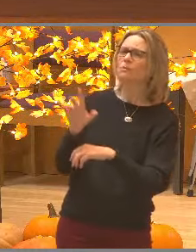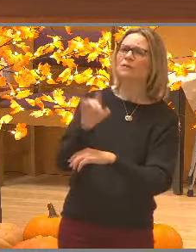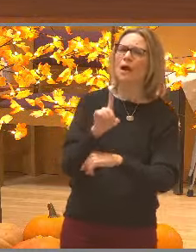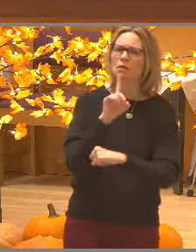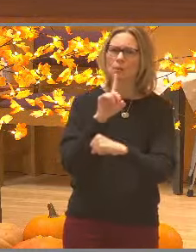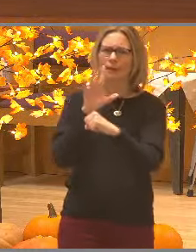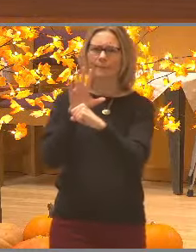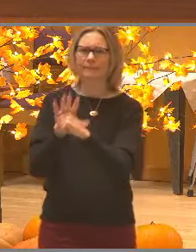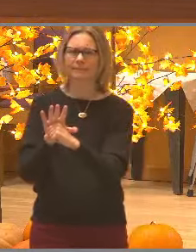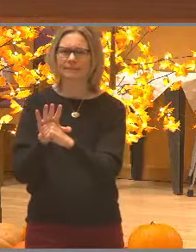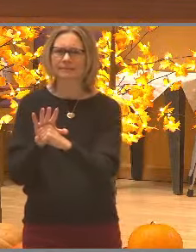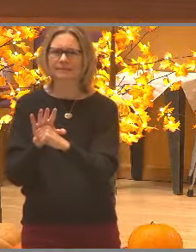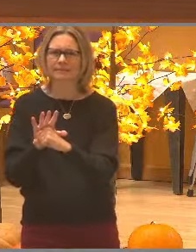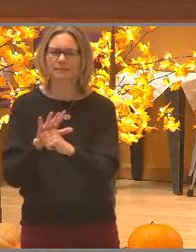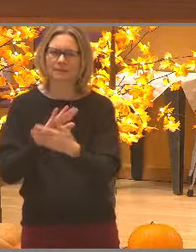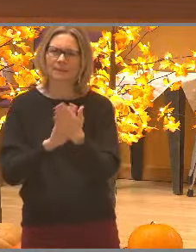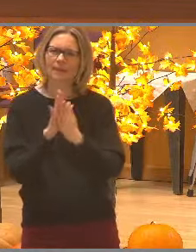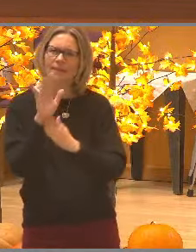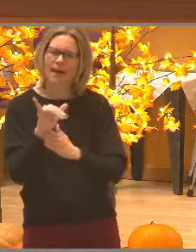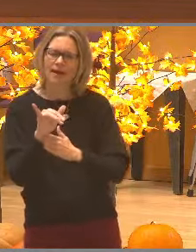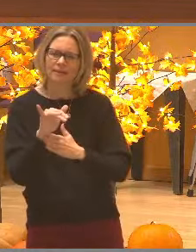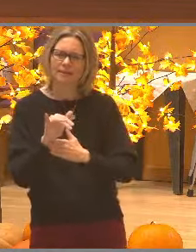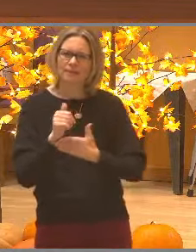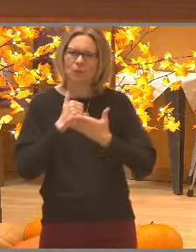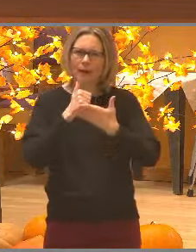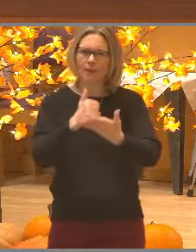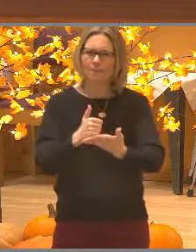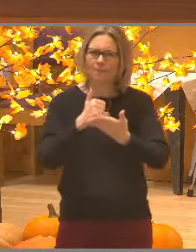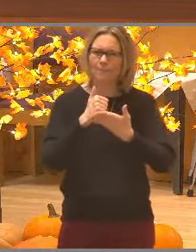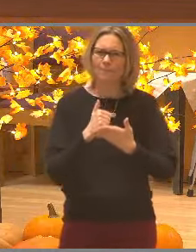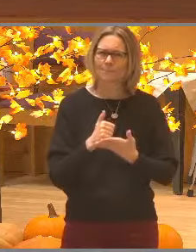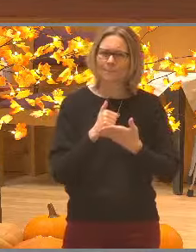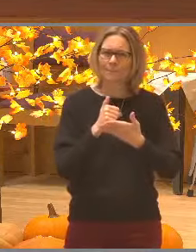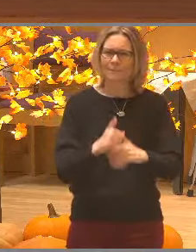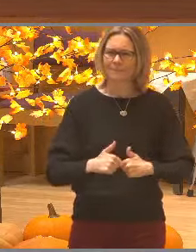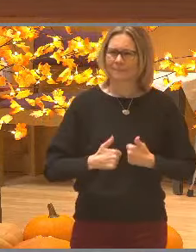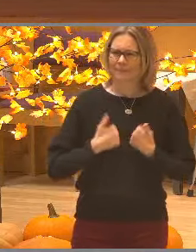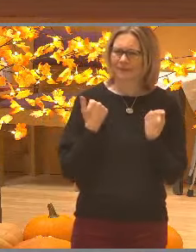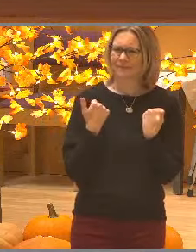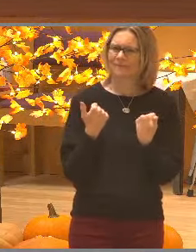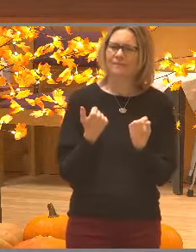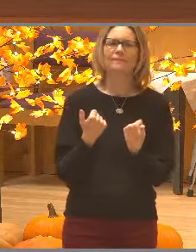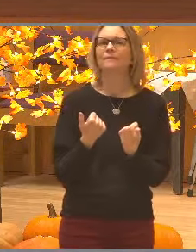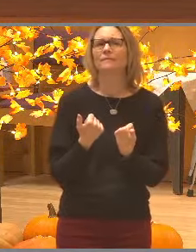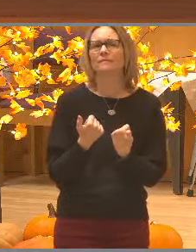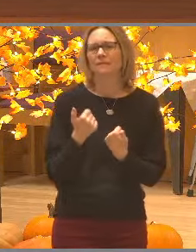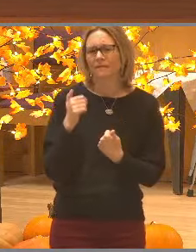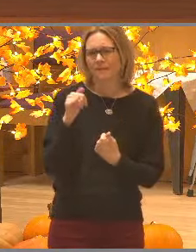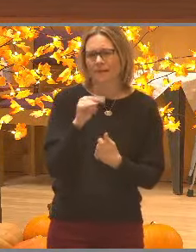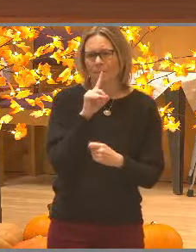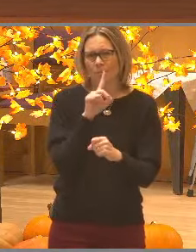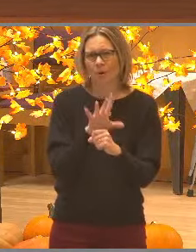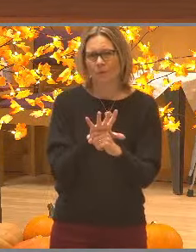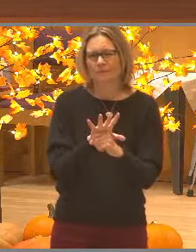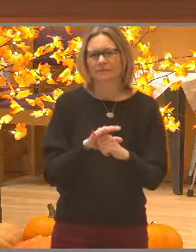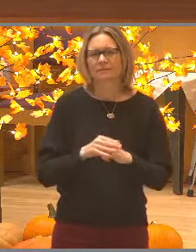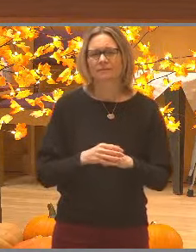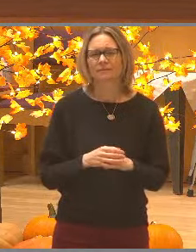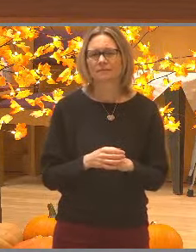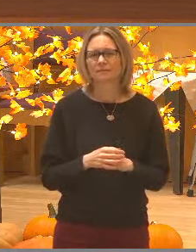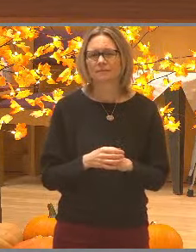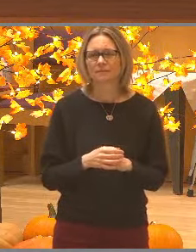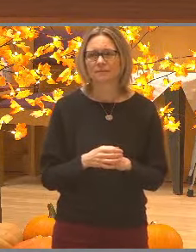be that and to help each other to live out and to live up to that promise.